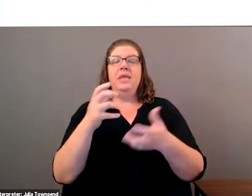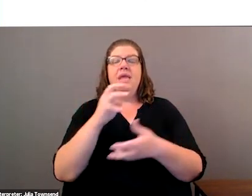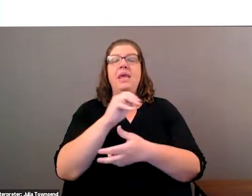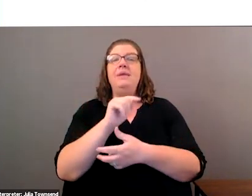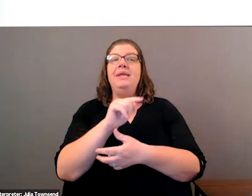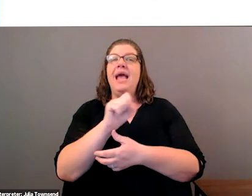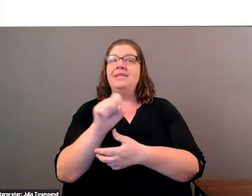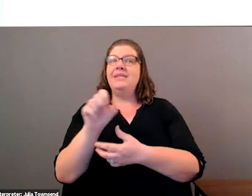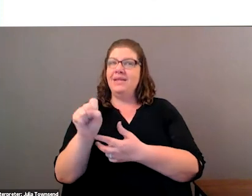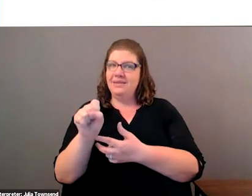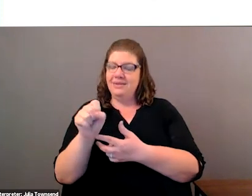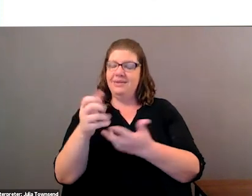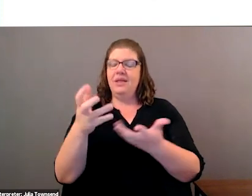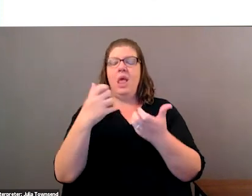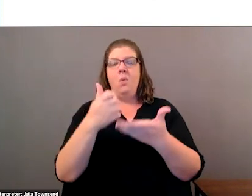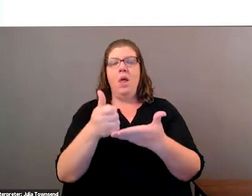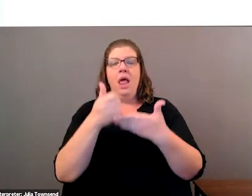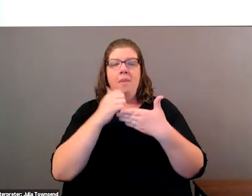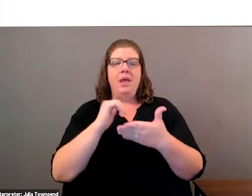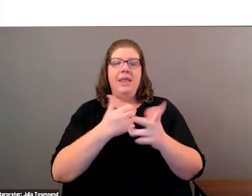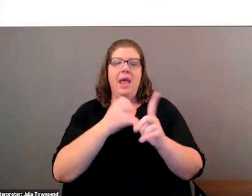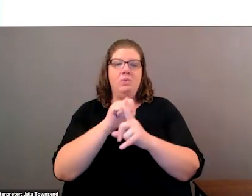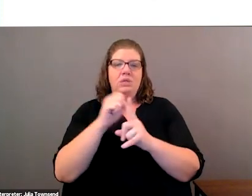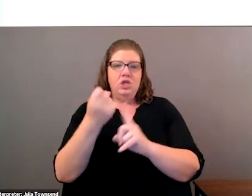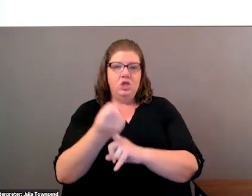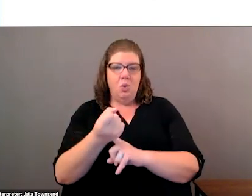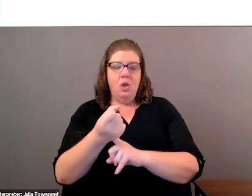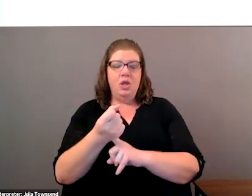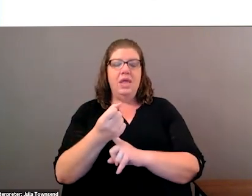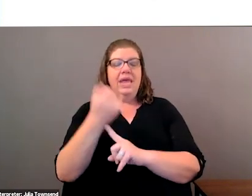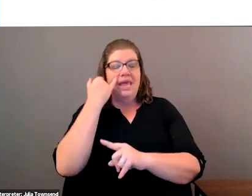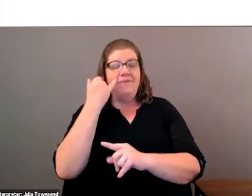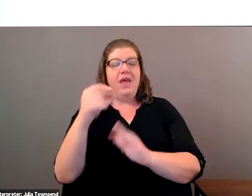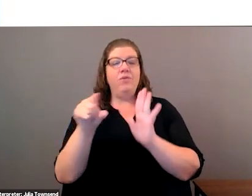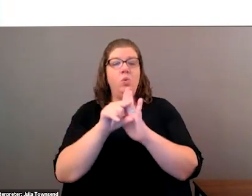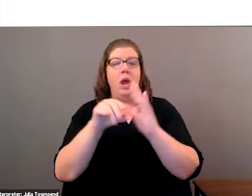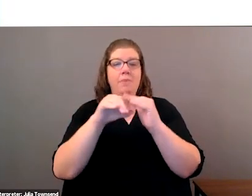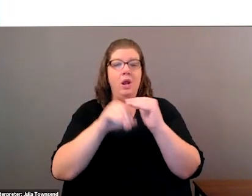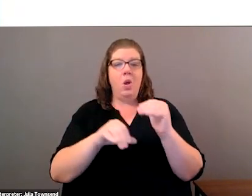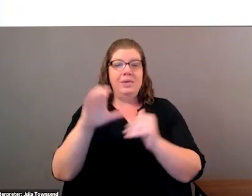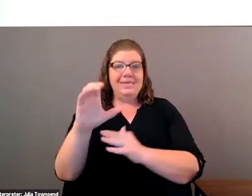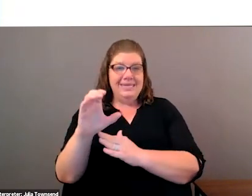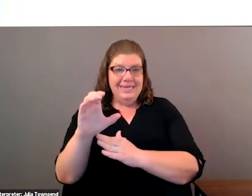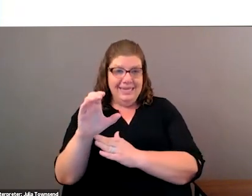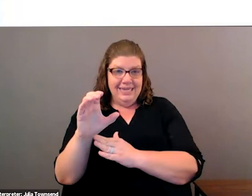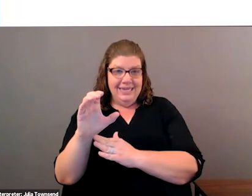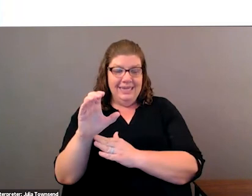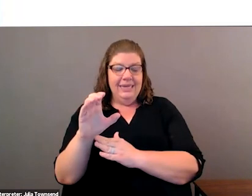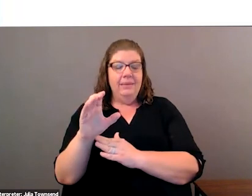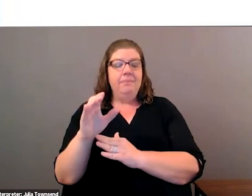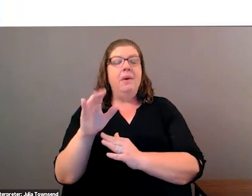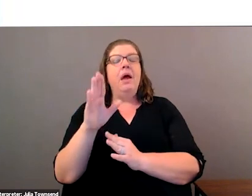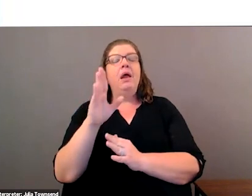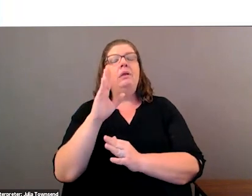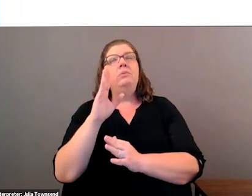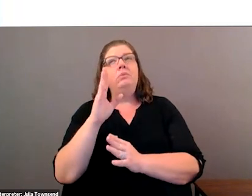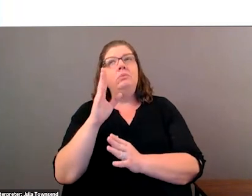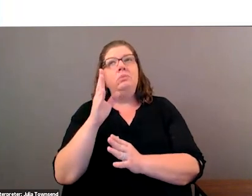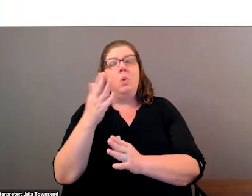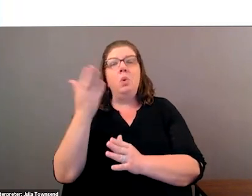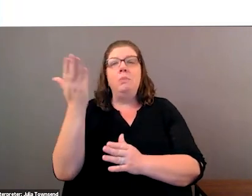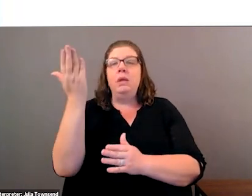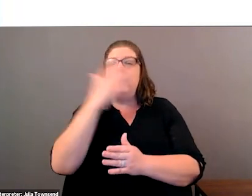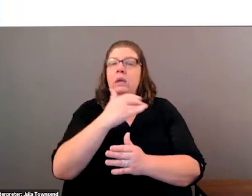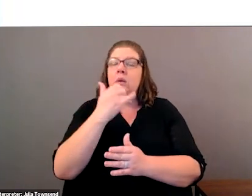that will help us with our situation with the grades below a C. But it would be remiss of us not to highlight